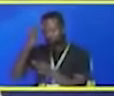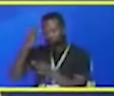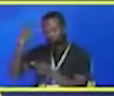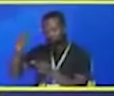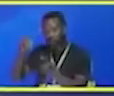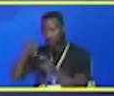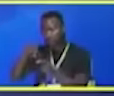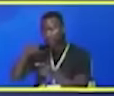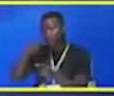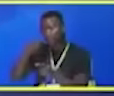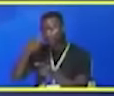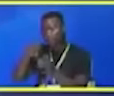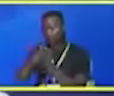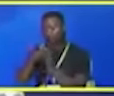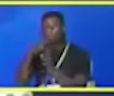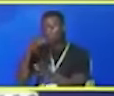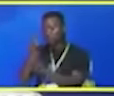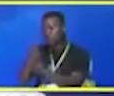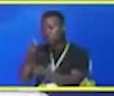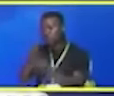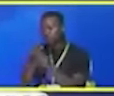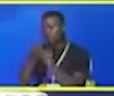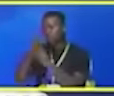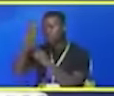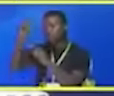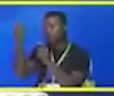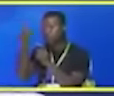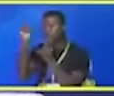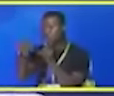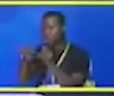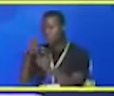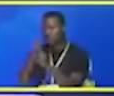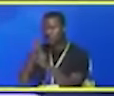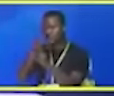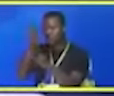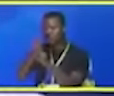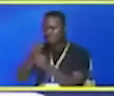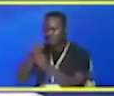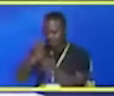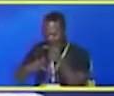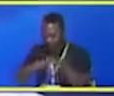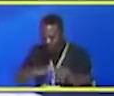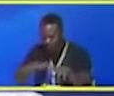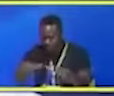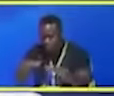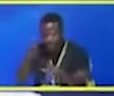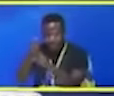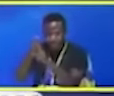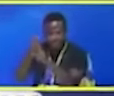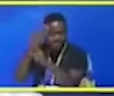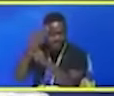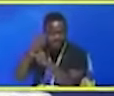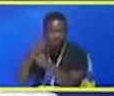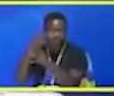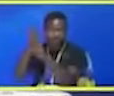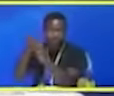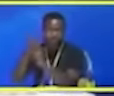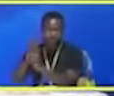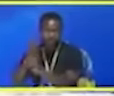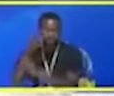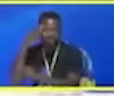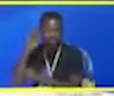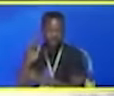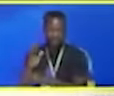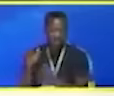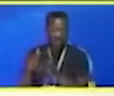Paul, not just that I may receive from him. We are a receiving generation who does not know who we are receiving from.